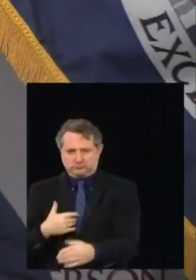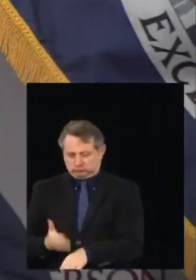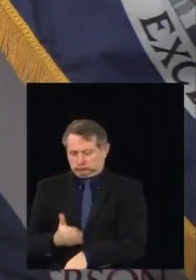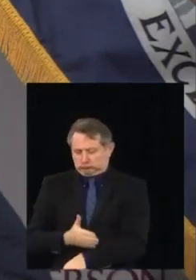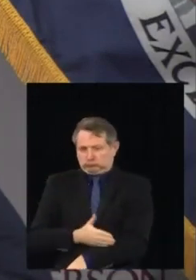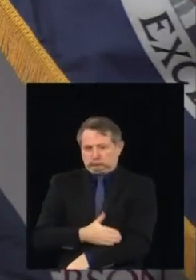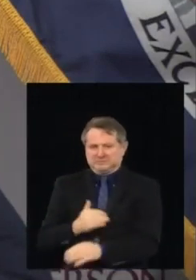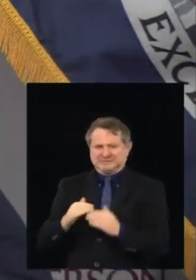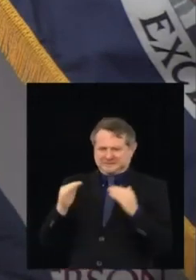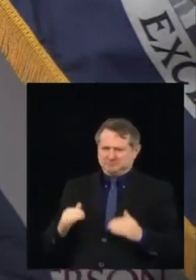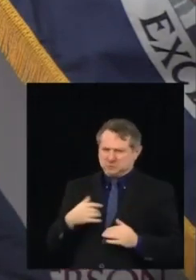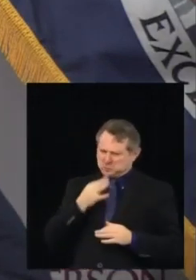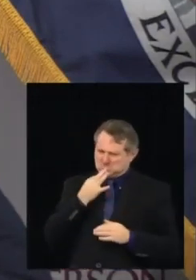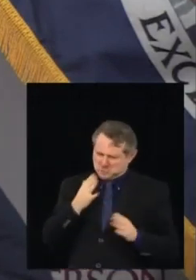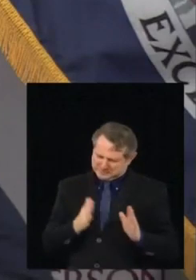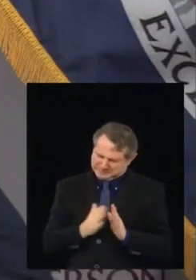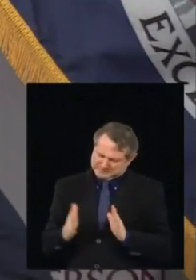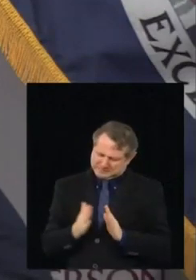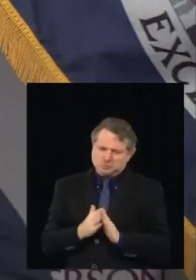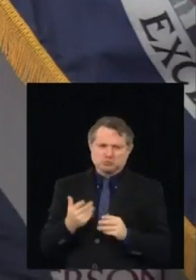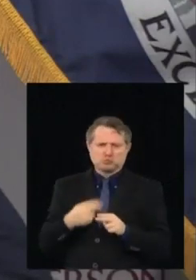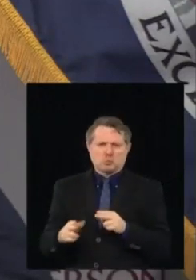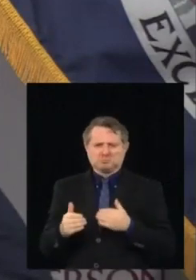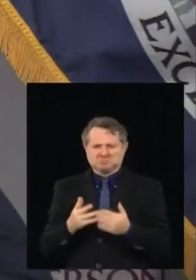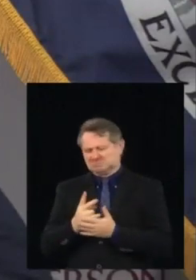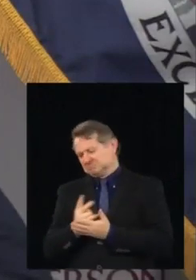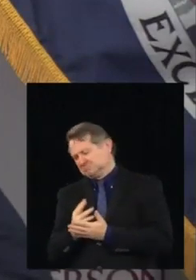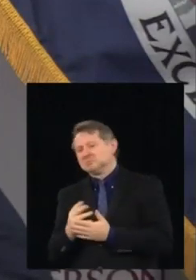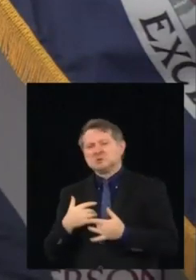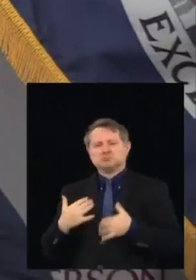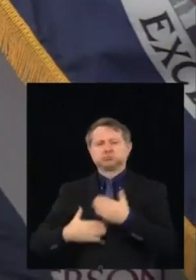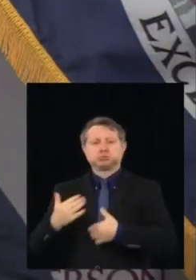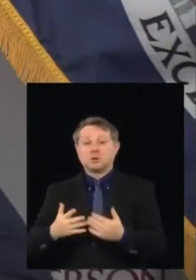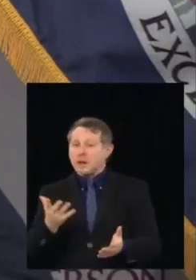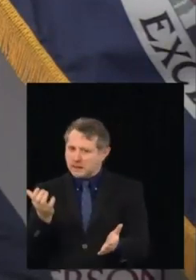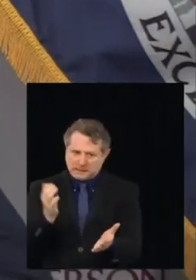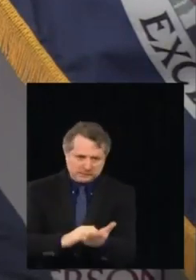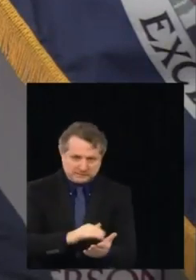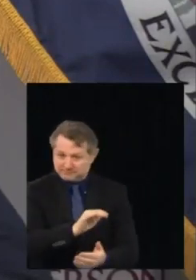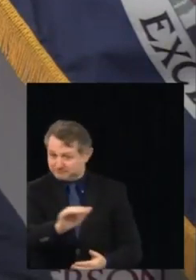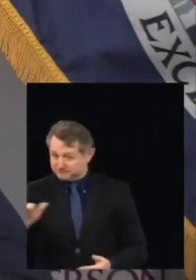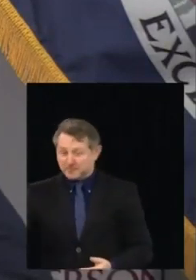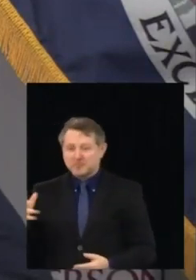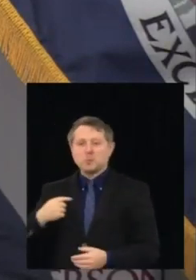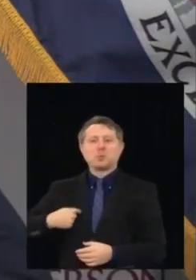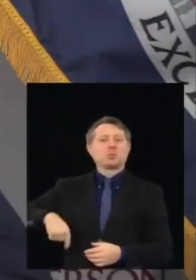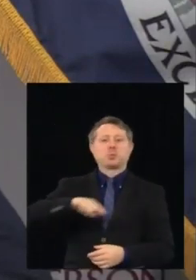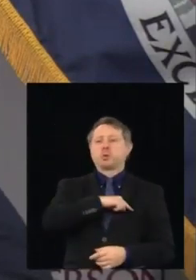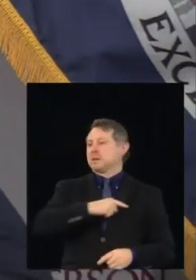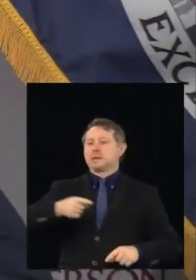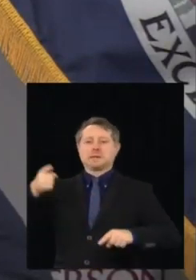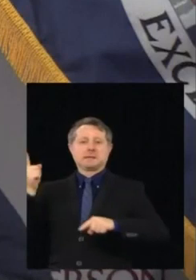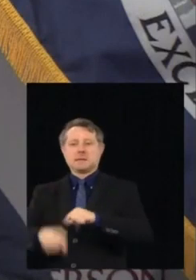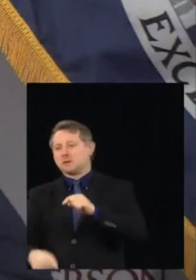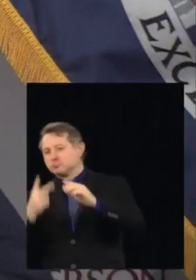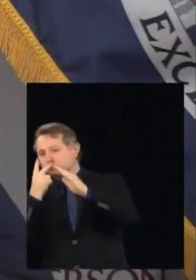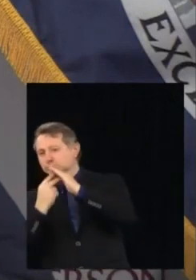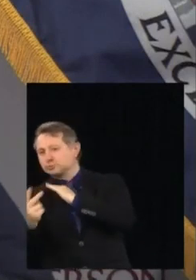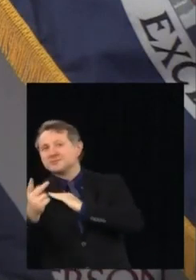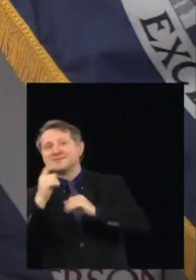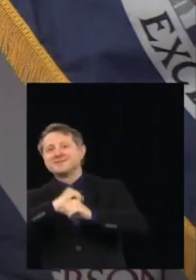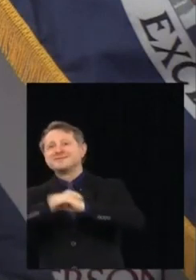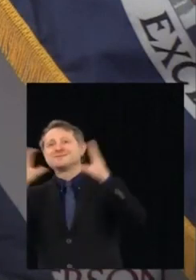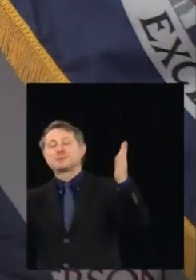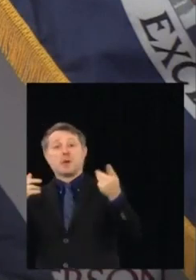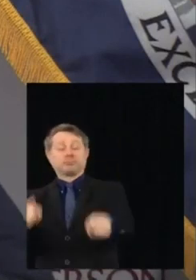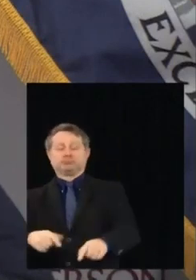time. But again, no one could have seen this coming. If no